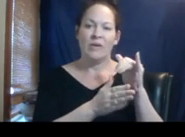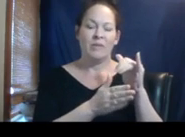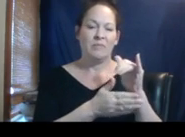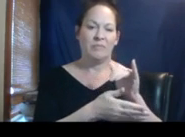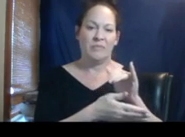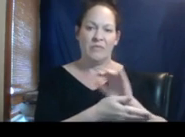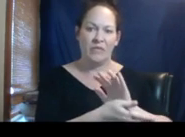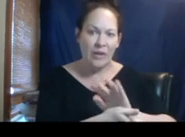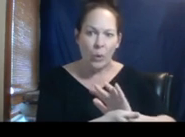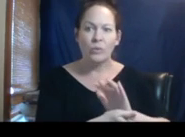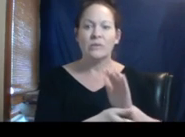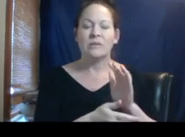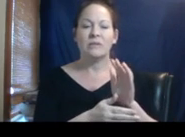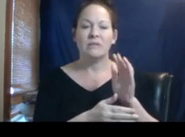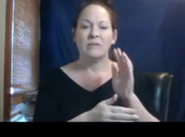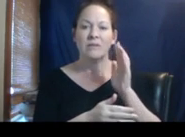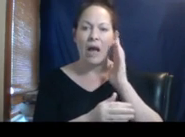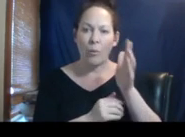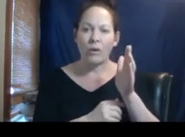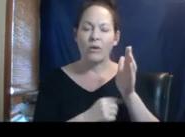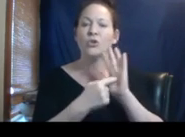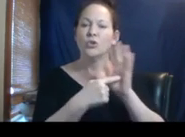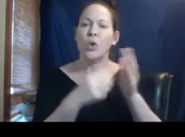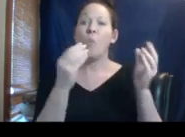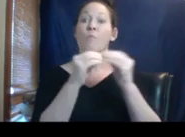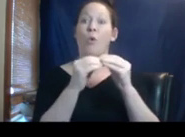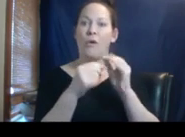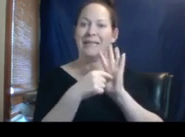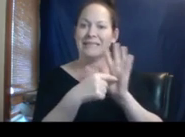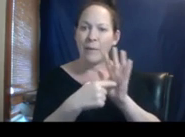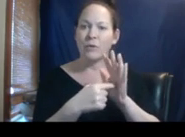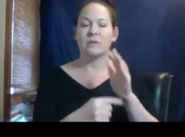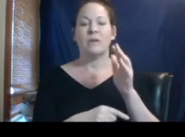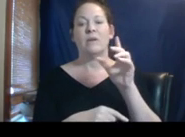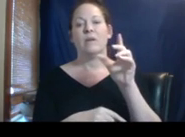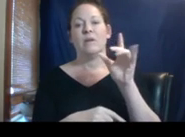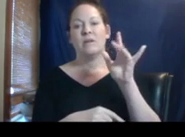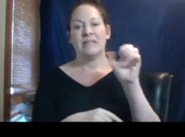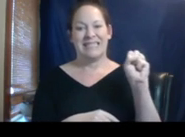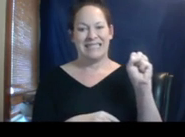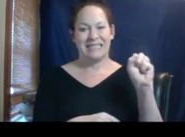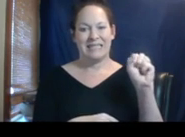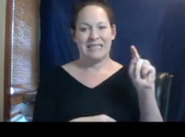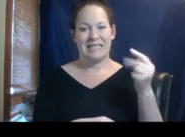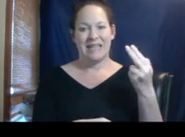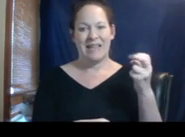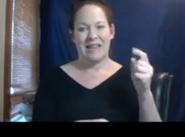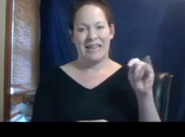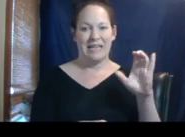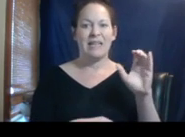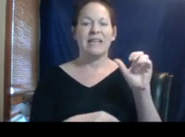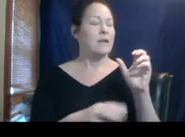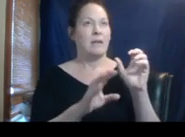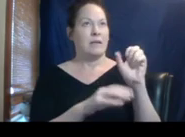And I'm going to be doing a lot of examples of the long division and synthetic division so that we can see different examples. This is one of those things